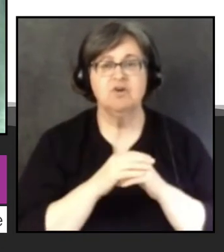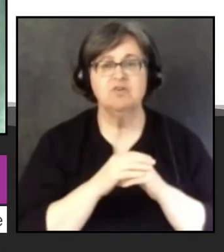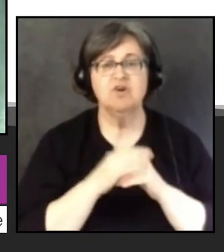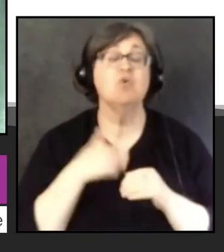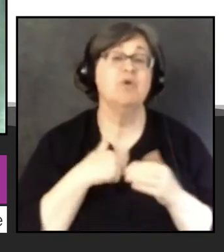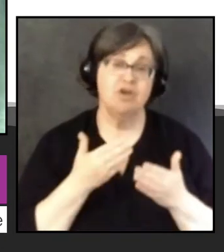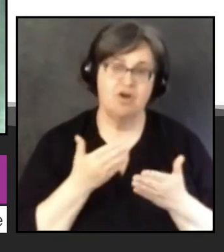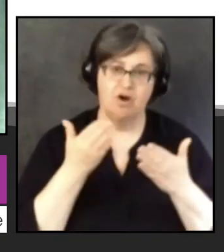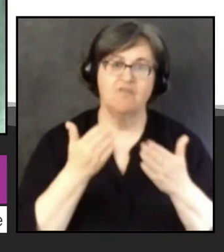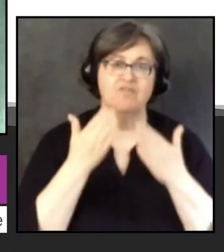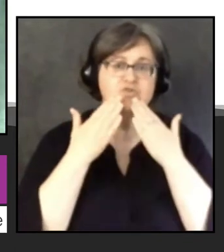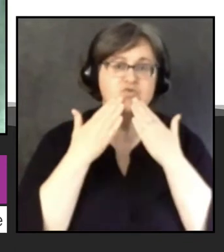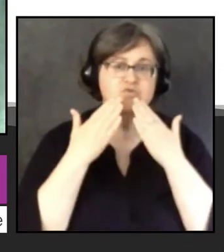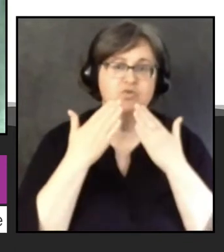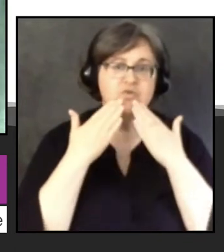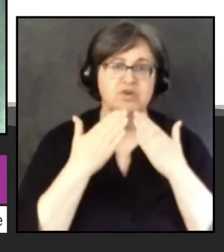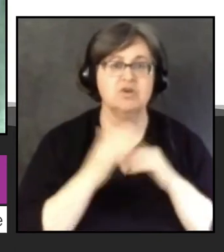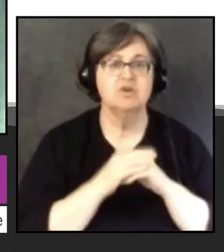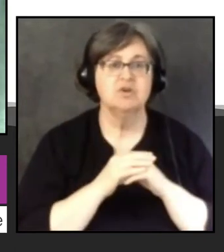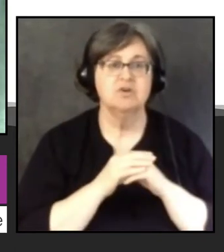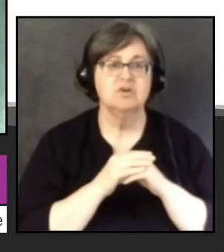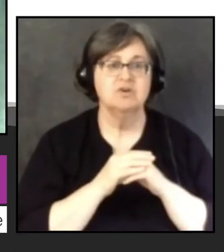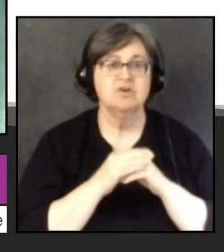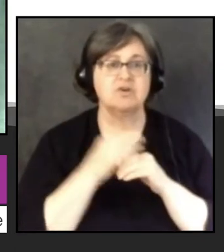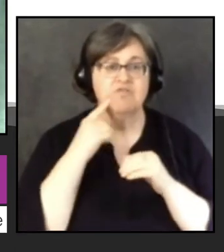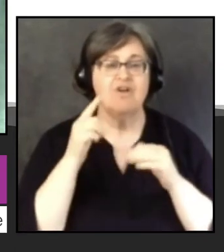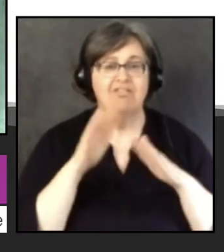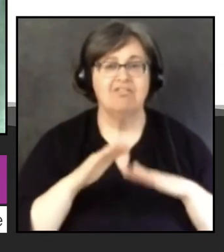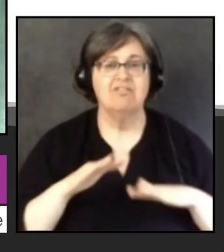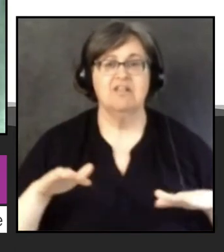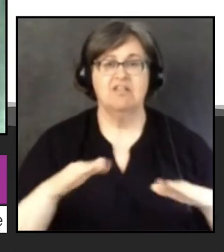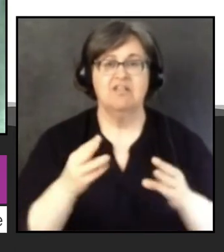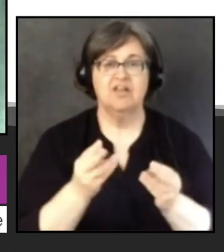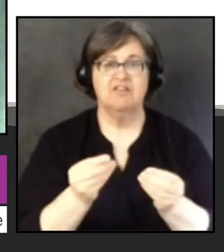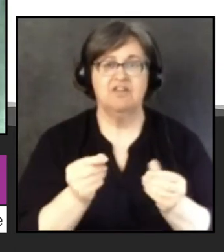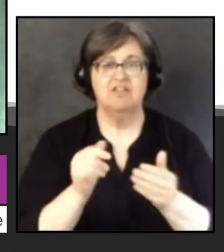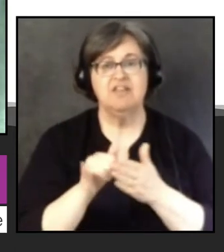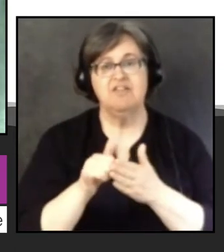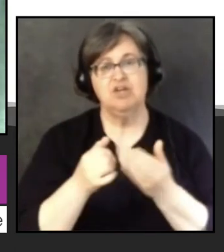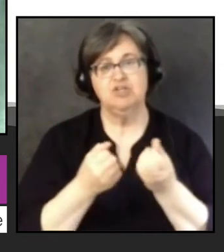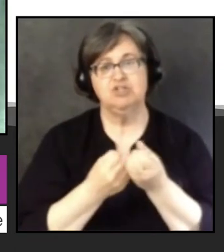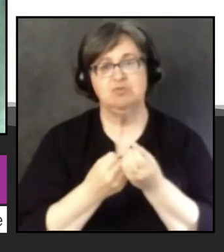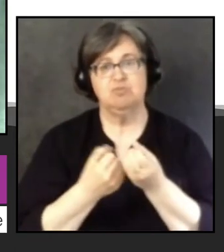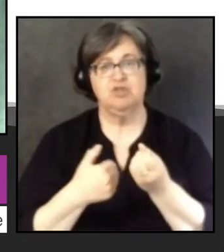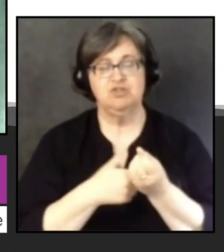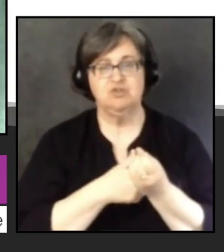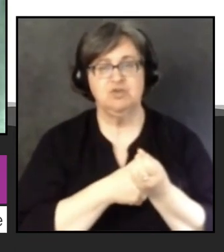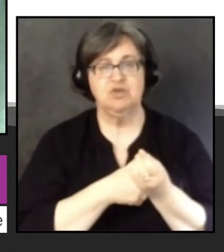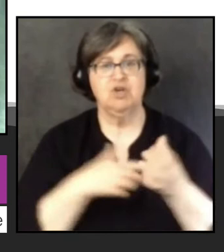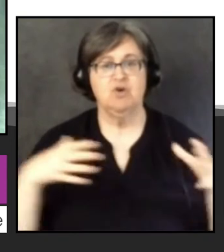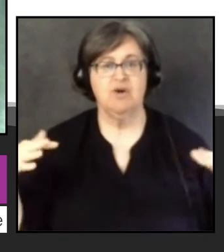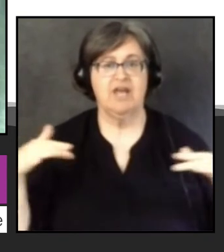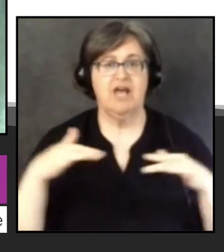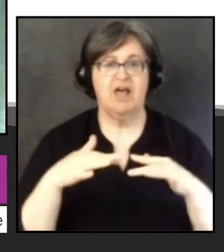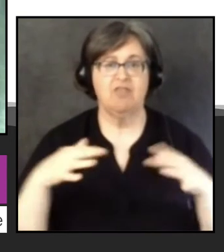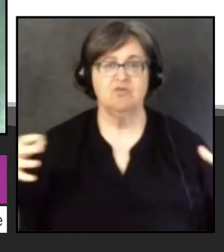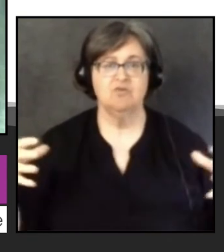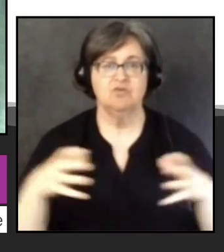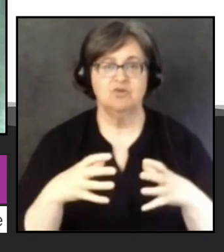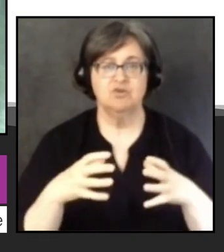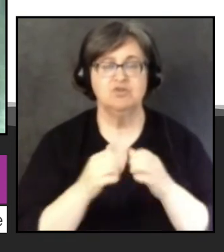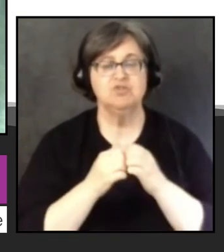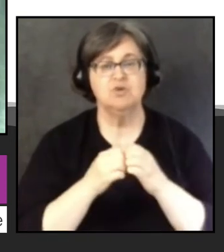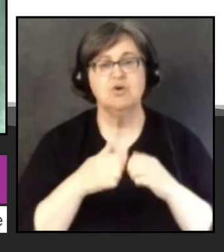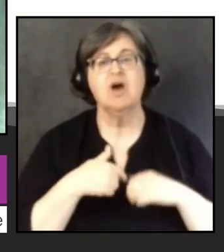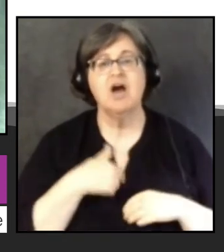and offer gratitude to this Lenape land that supports us as we are gathered together. I